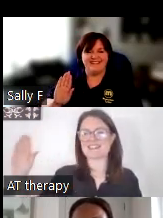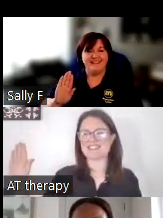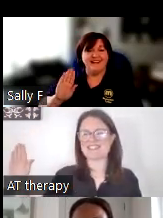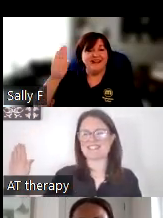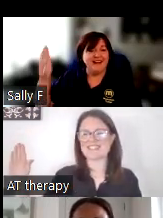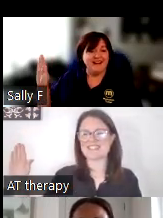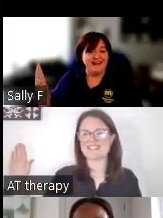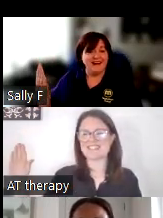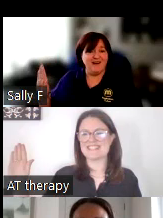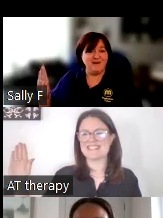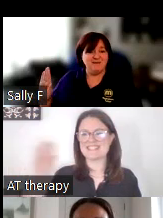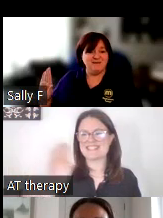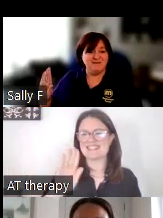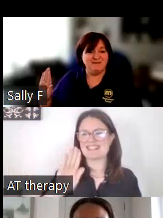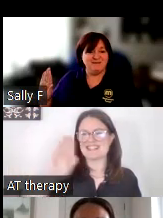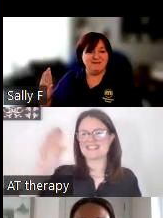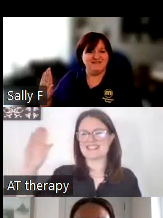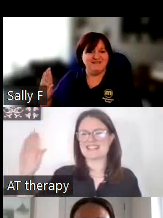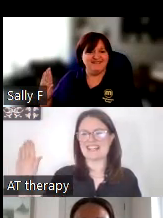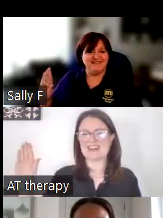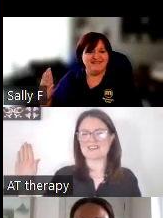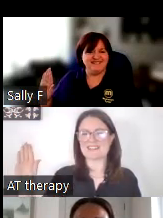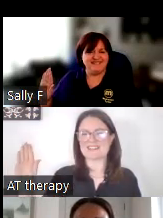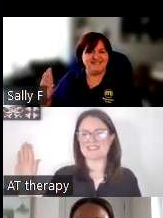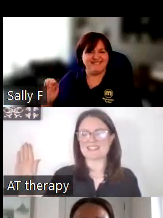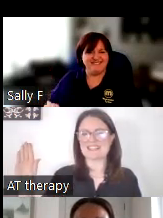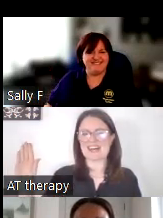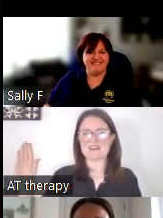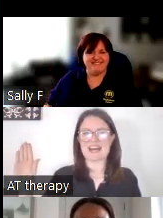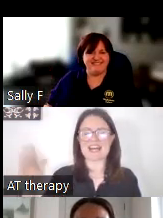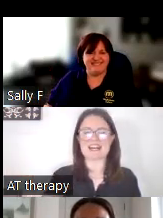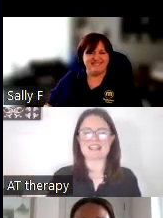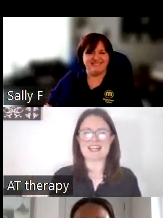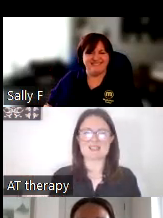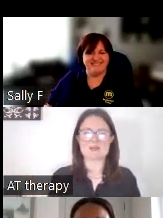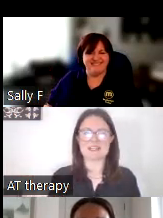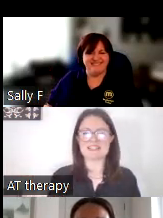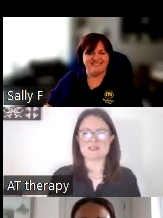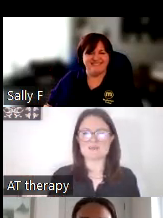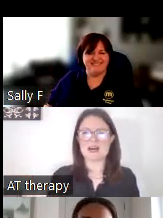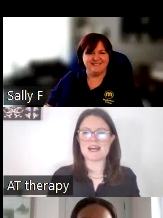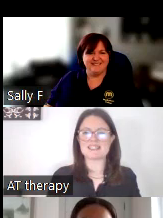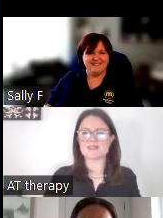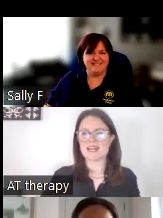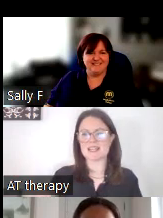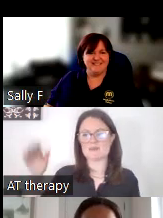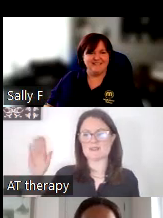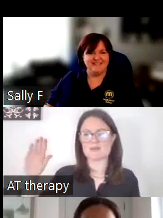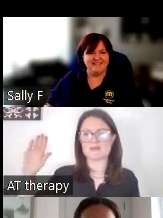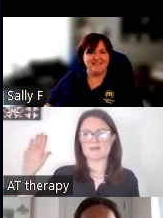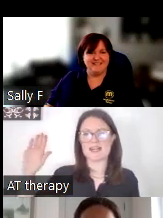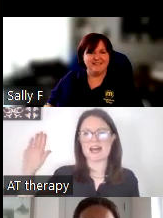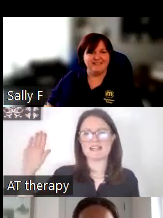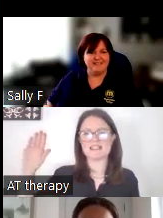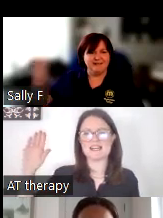hello. Hello. Hello. Okay, and our next one is goodbye. So again, I'm using